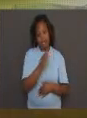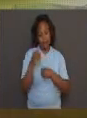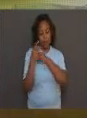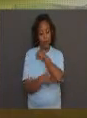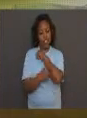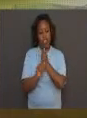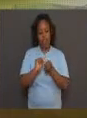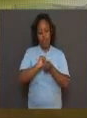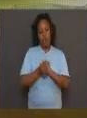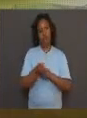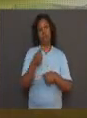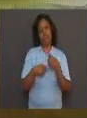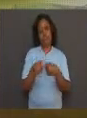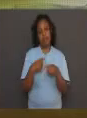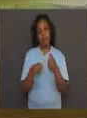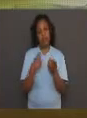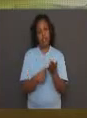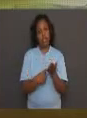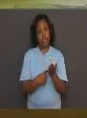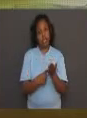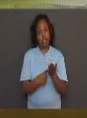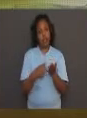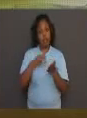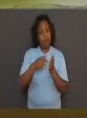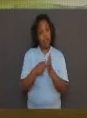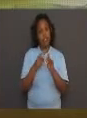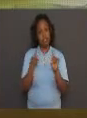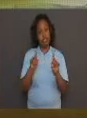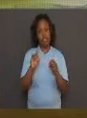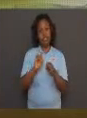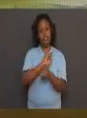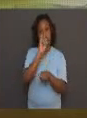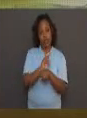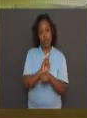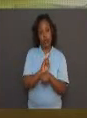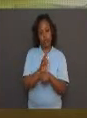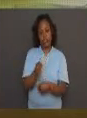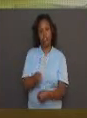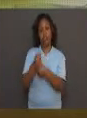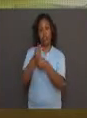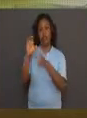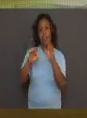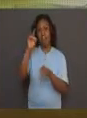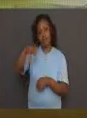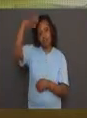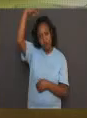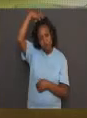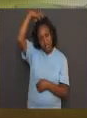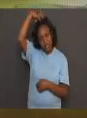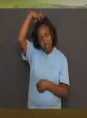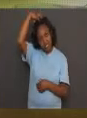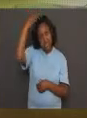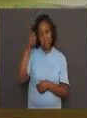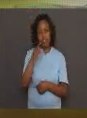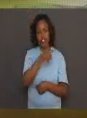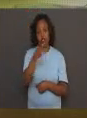political change, that does not mean that citizens should support government initiatives when